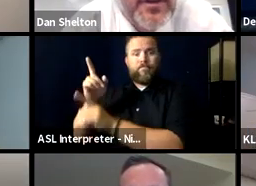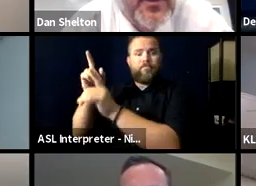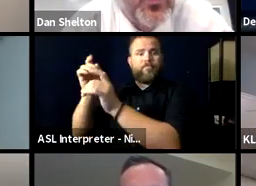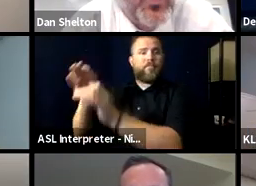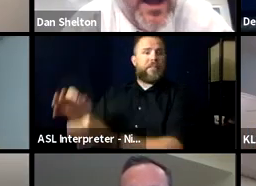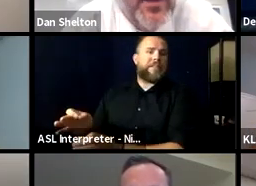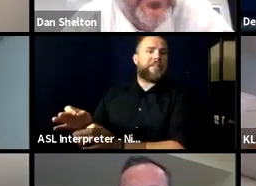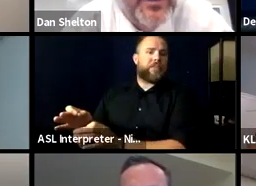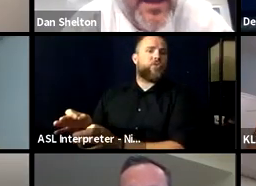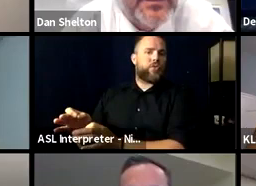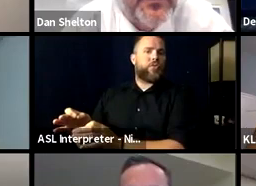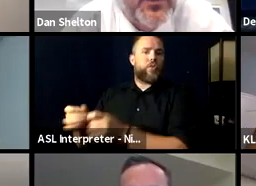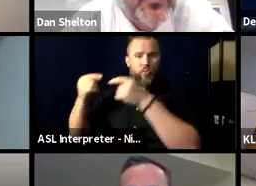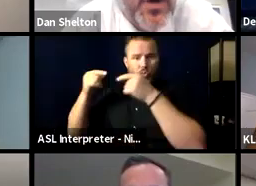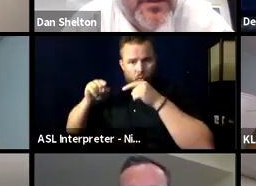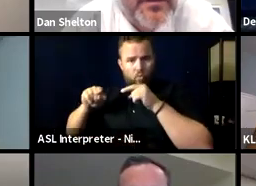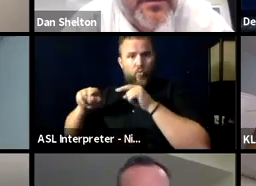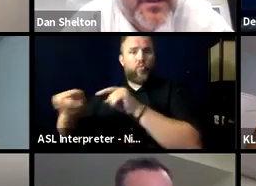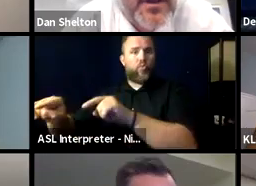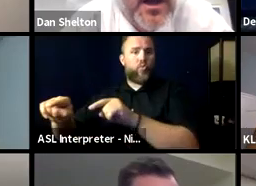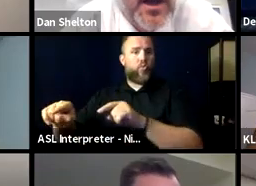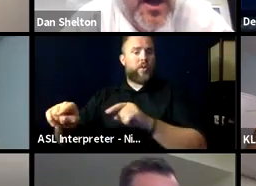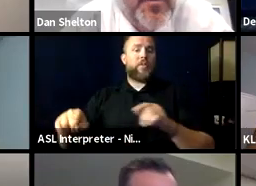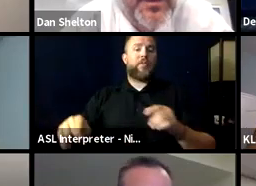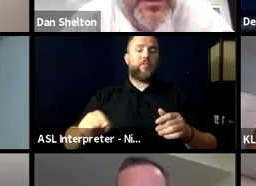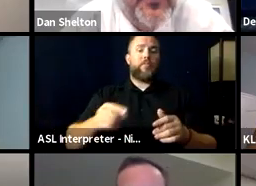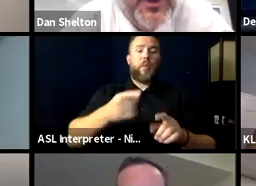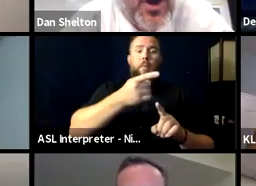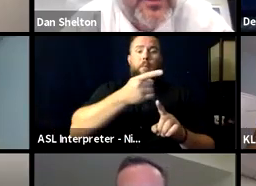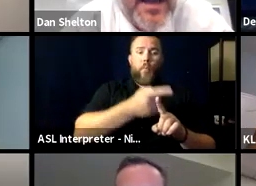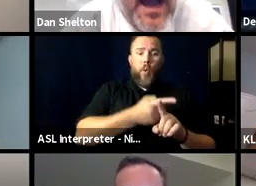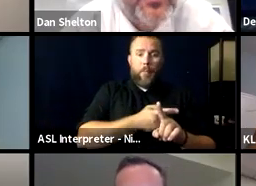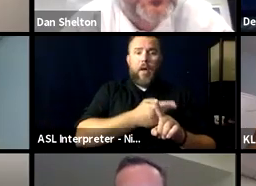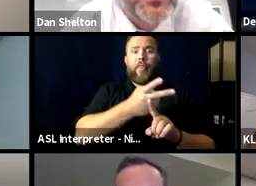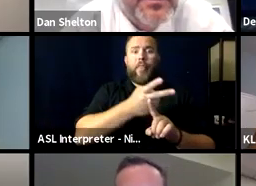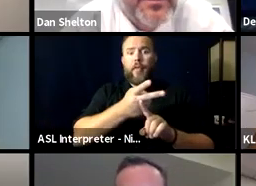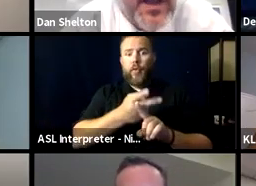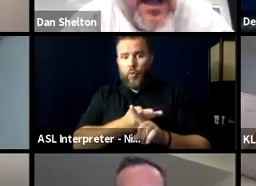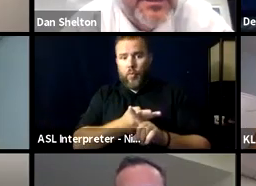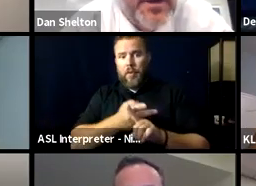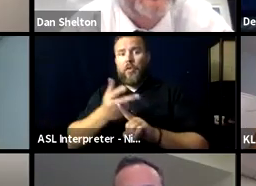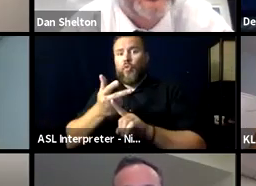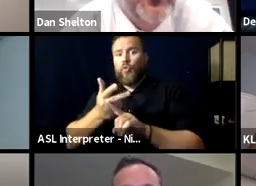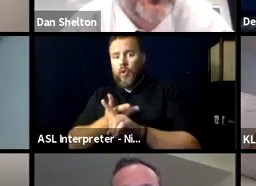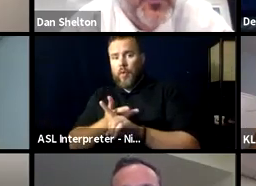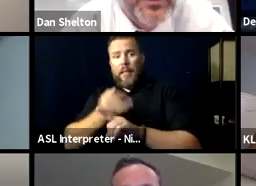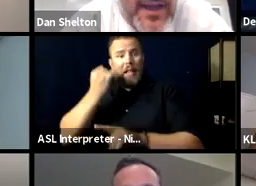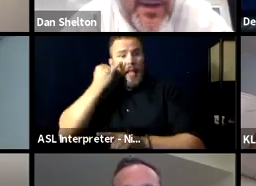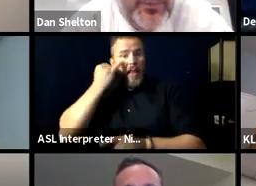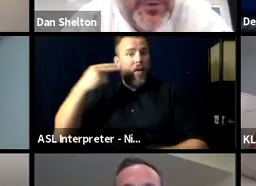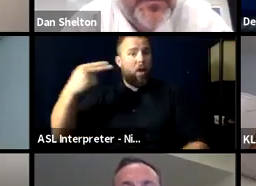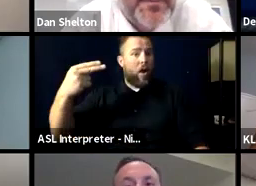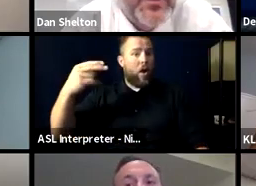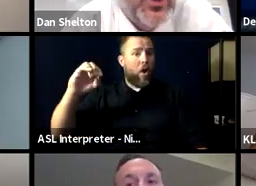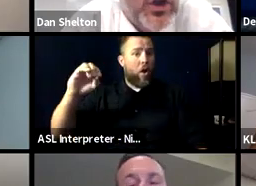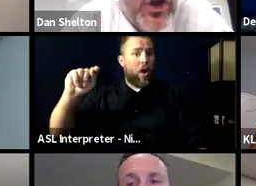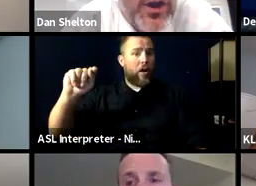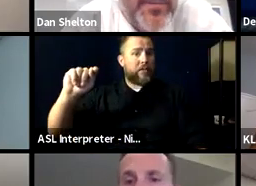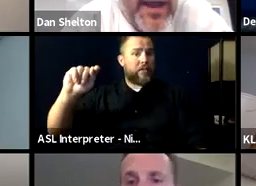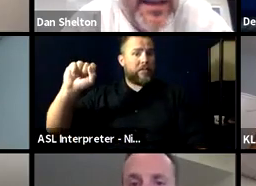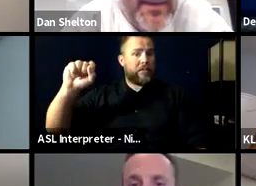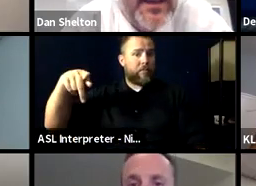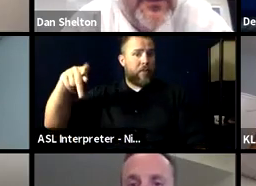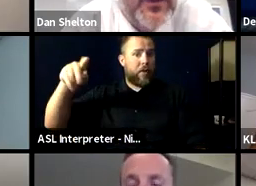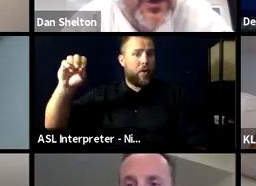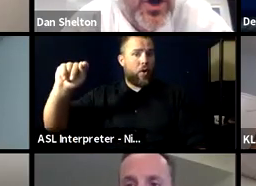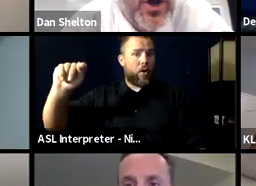positions throughout the next few months if we are to have specific hotspots. So for example, early on in